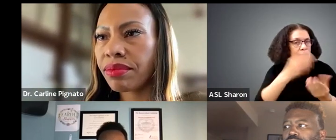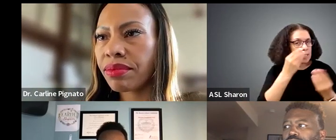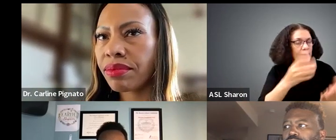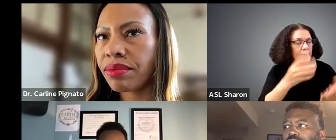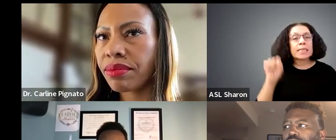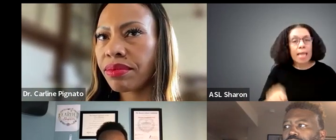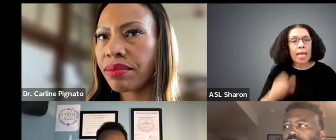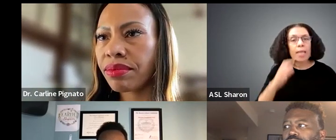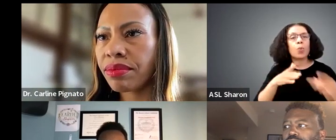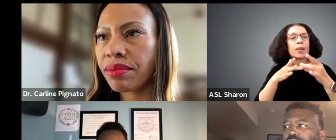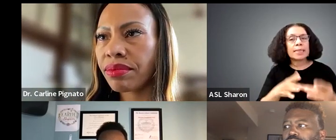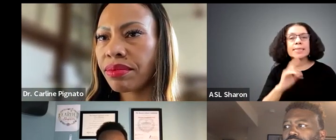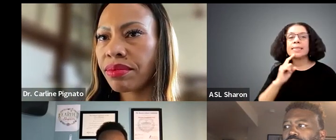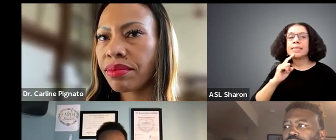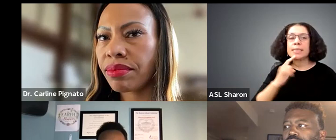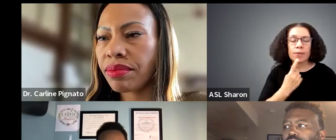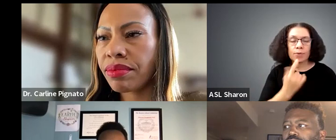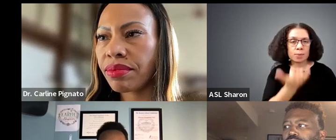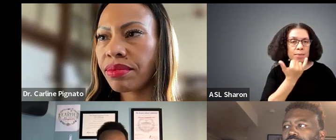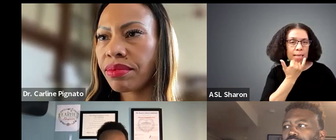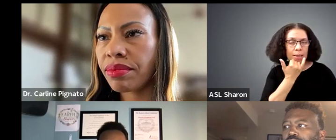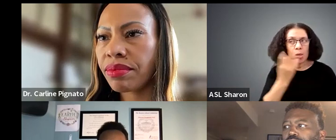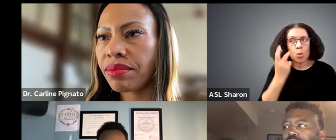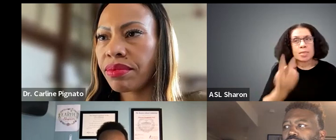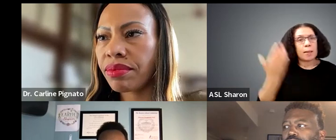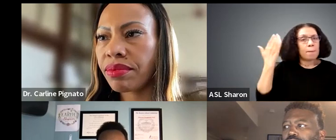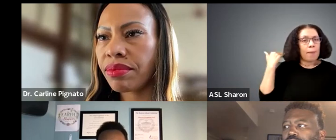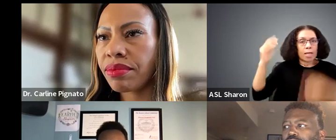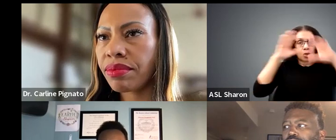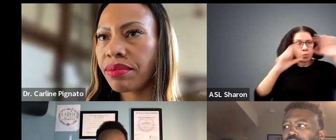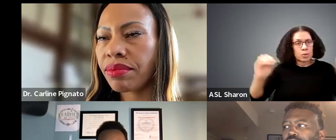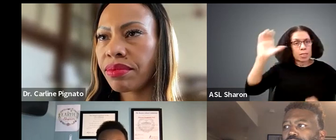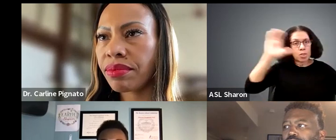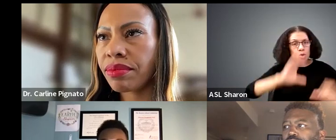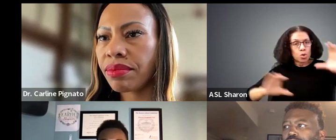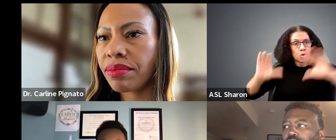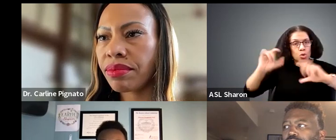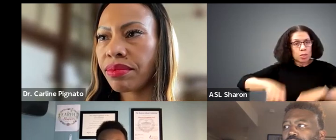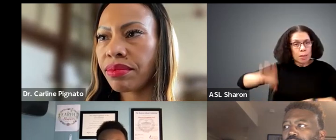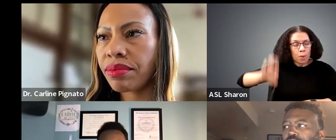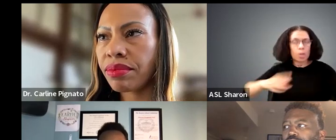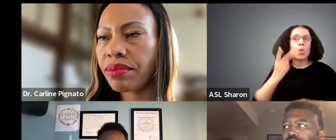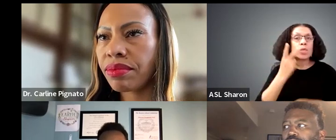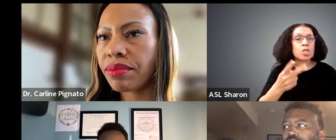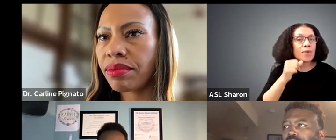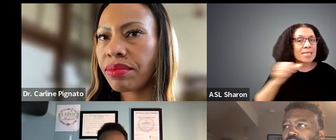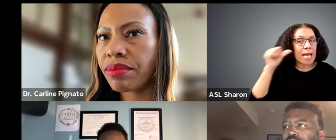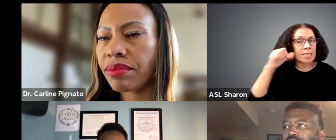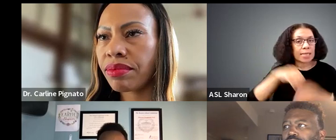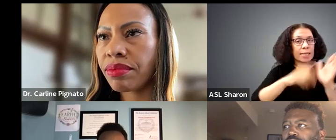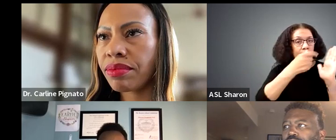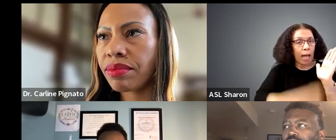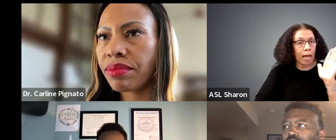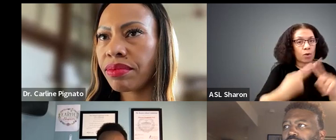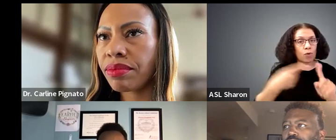to serious mistakes in hiring. We've seen this in past superintendent searches in Boston. We saw this yesterday in the article in the Globe